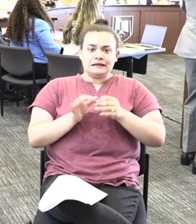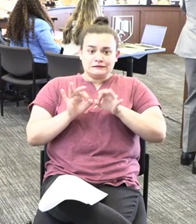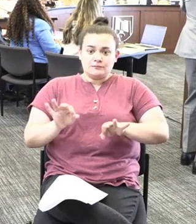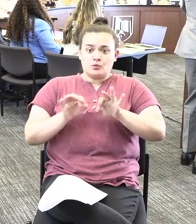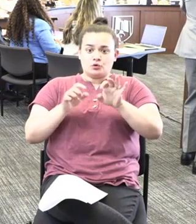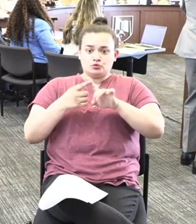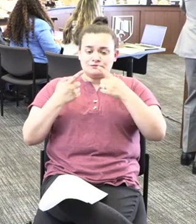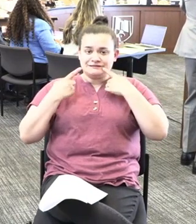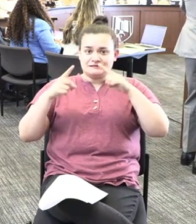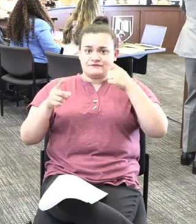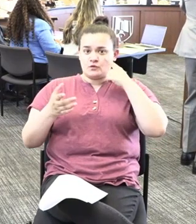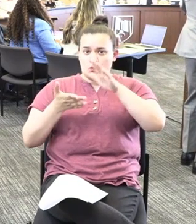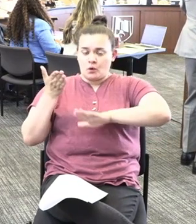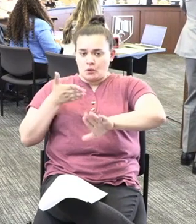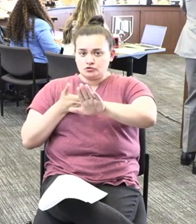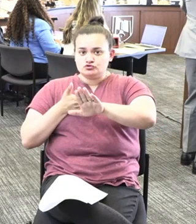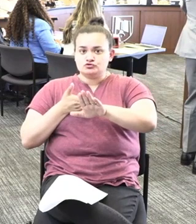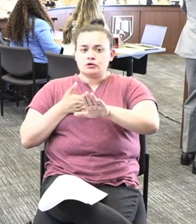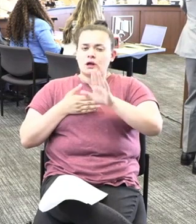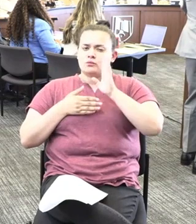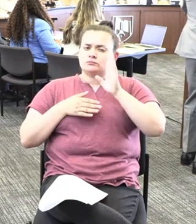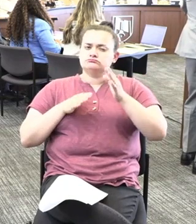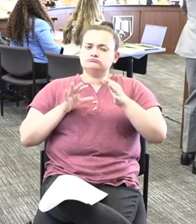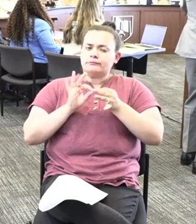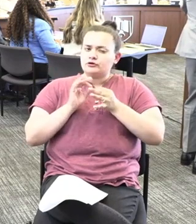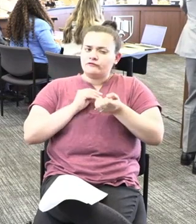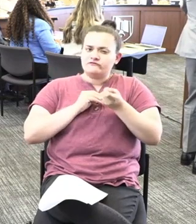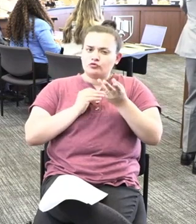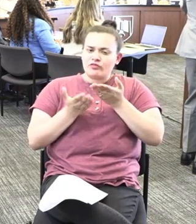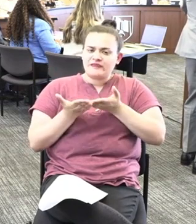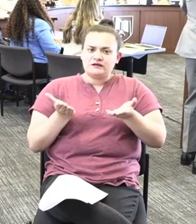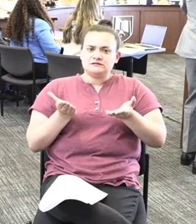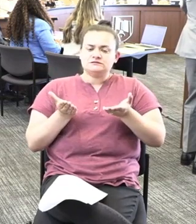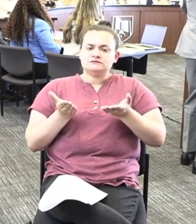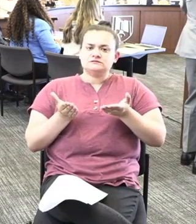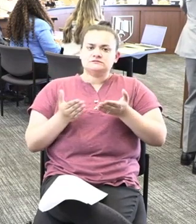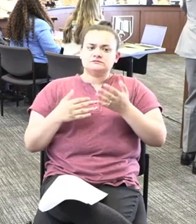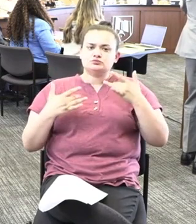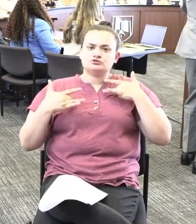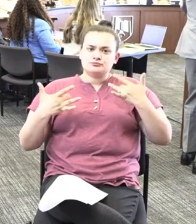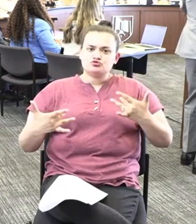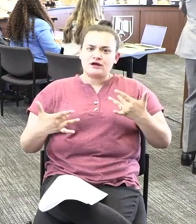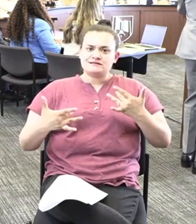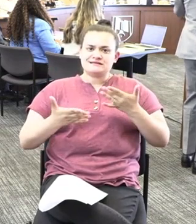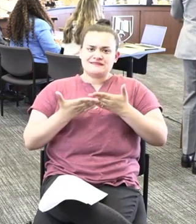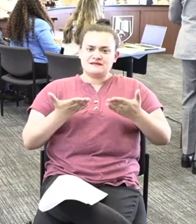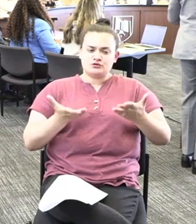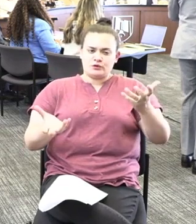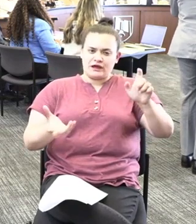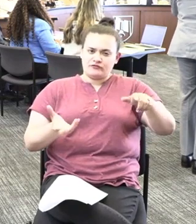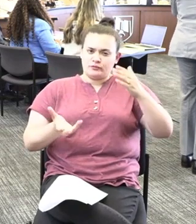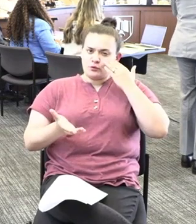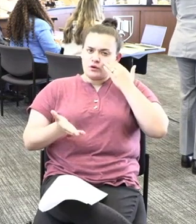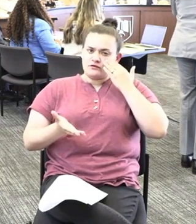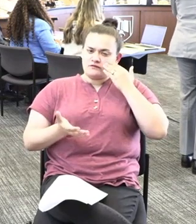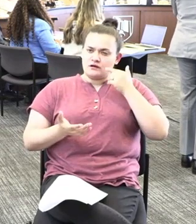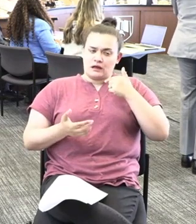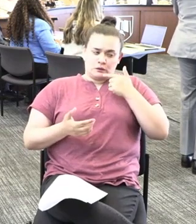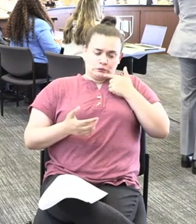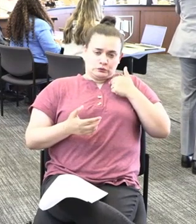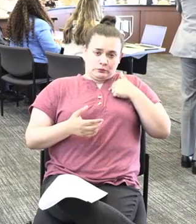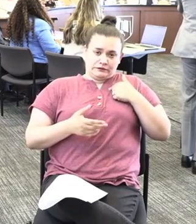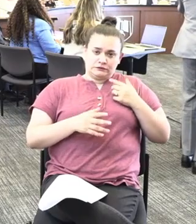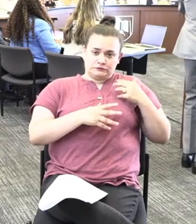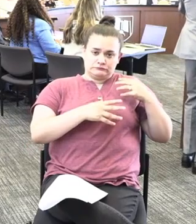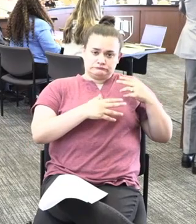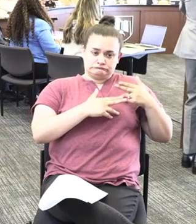the college. I'm going to highlight a few things in terms of some trends and some things that we just need to be aware of. I was told to keep it brief. We